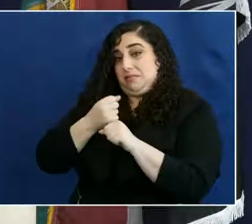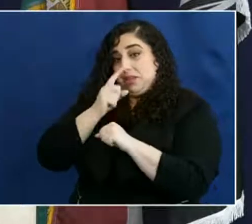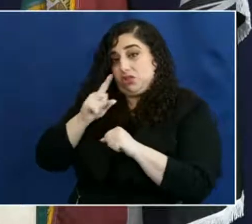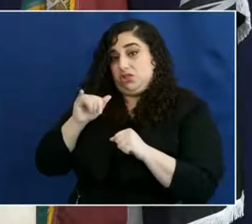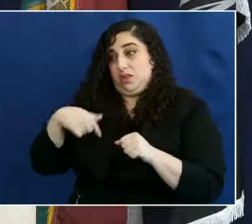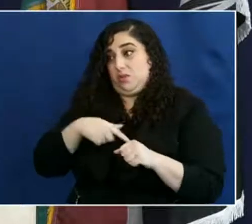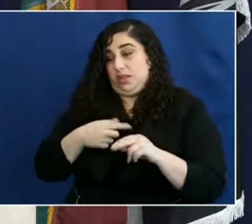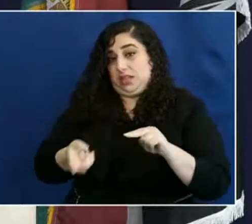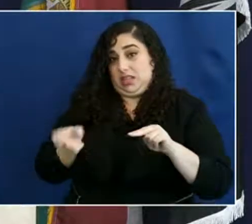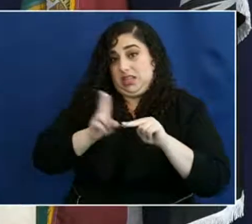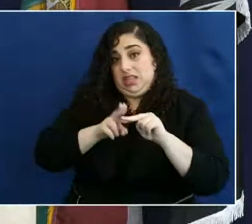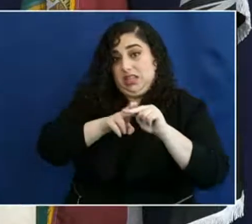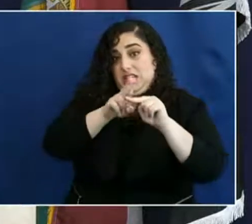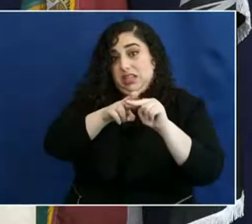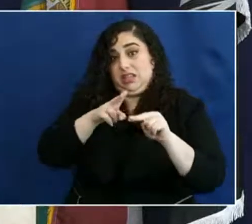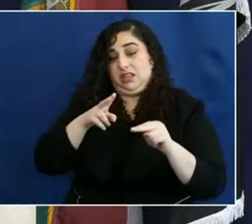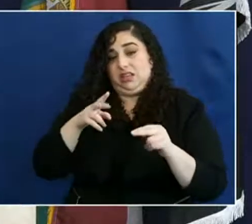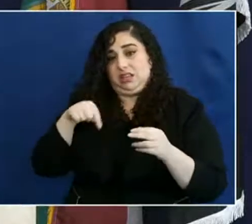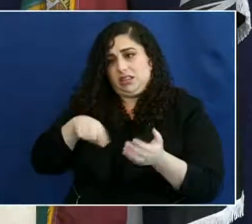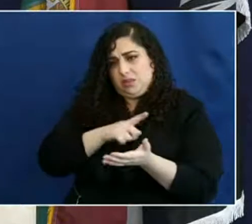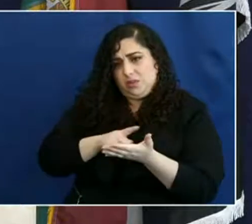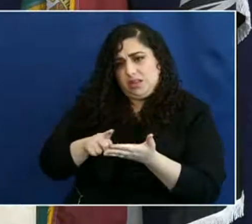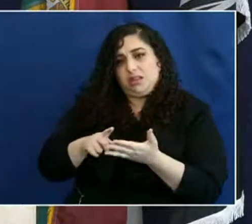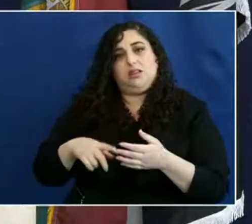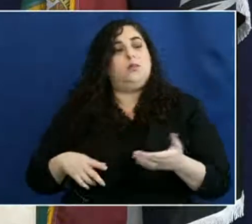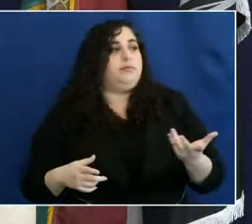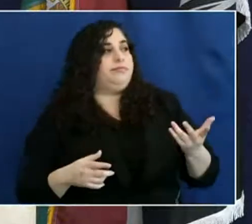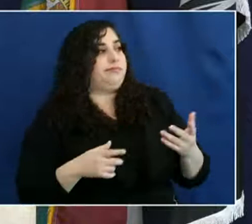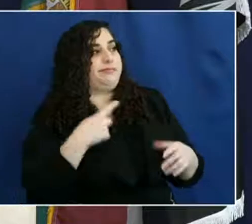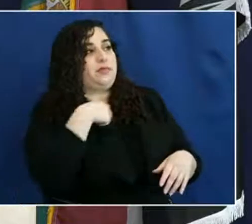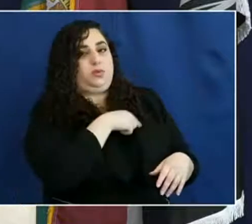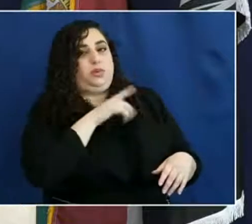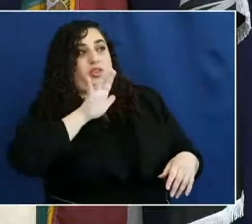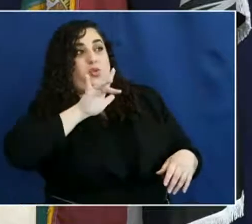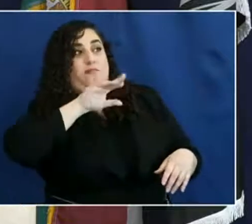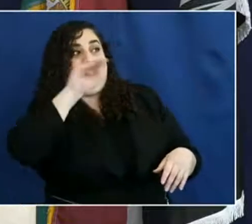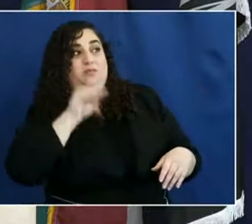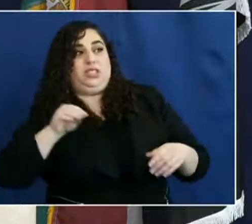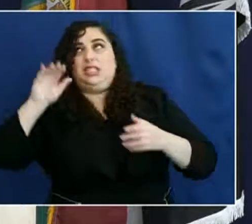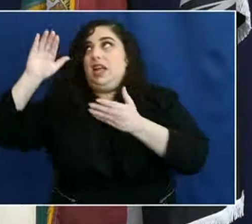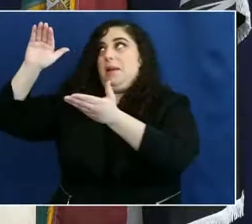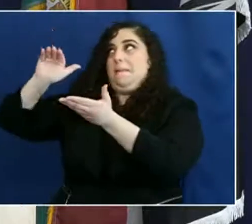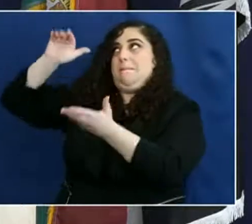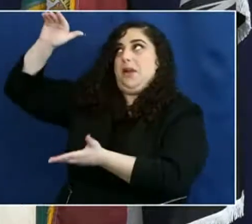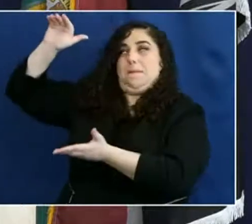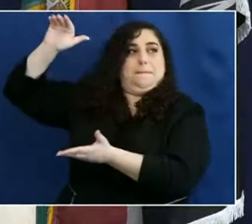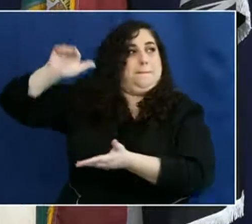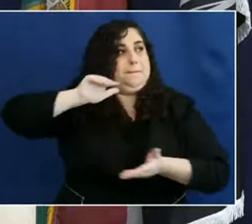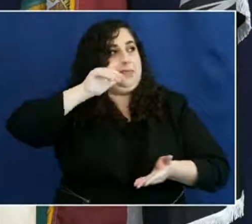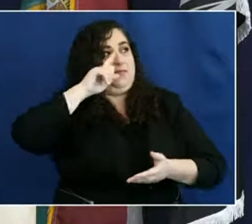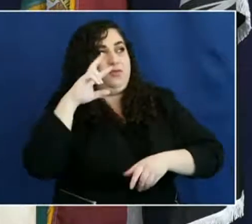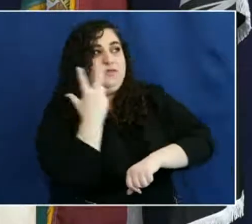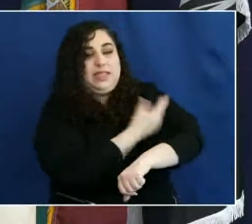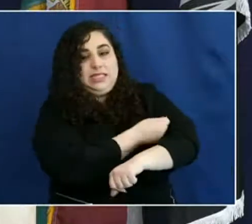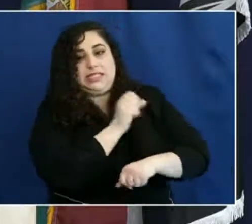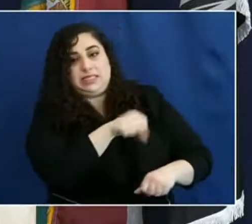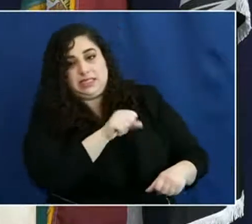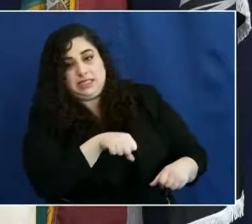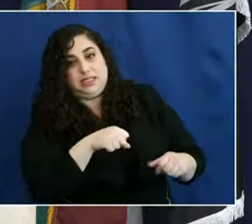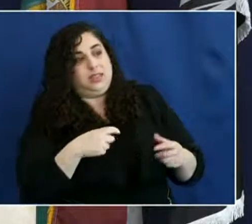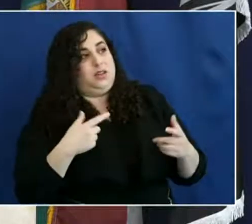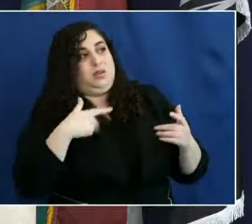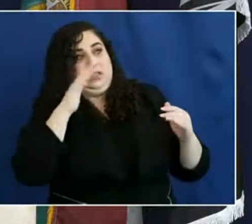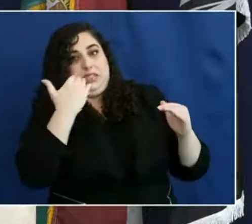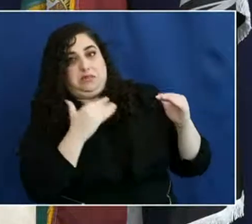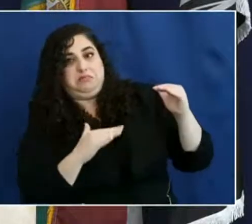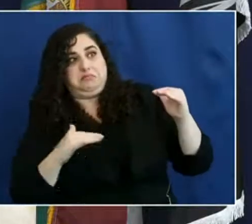Well, this week is about 25% higher than last week. So, you know, I wish it was 50% higher, but 25% higher is much better. That's